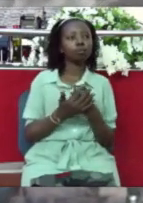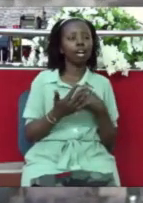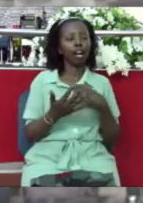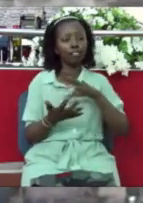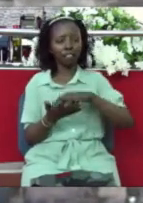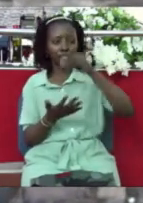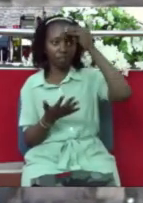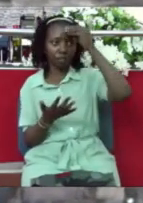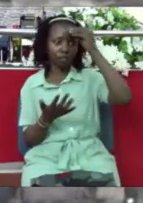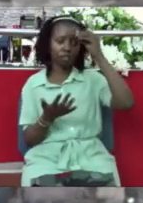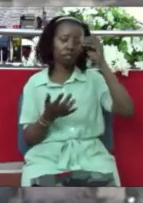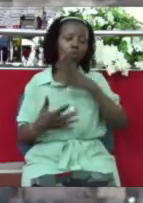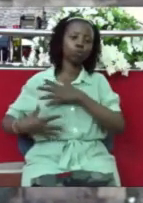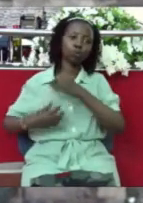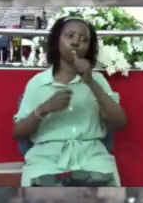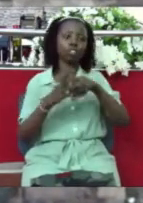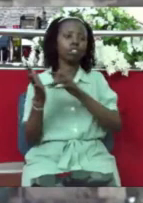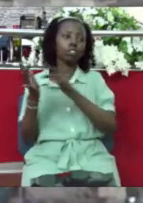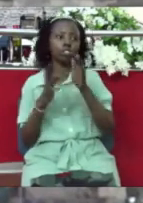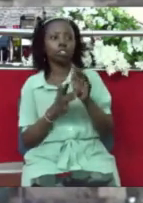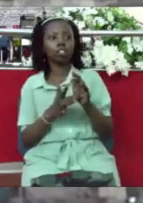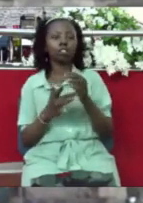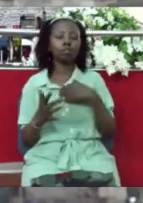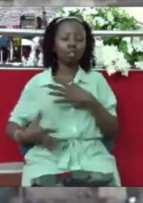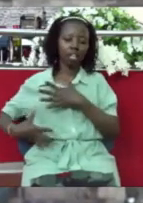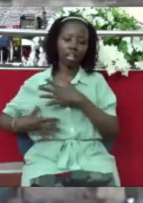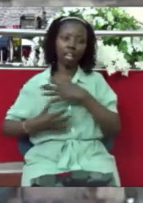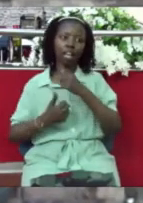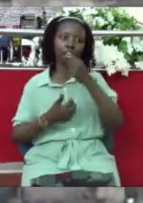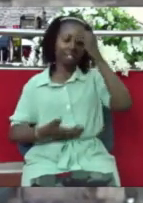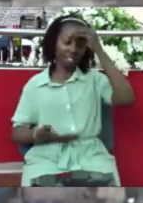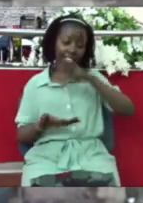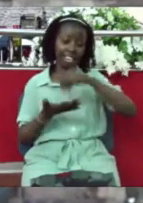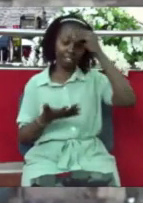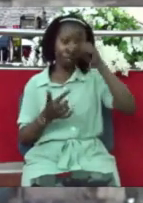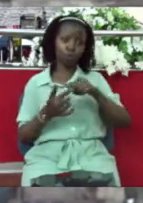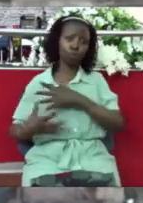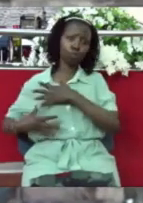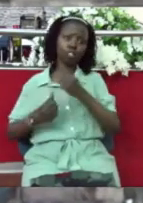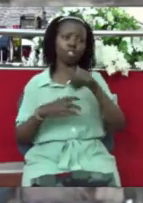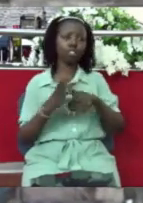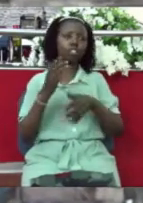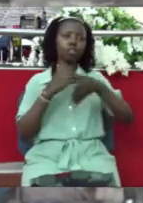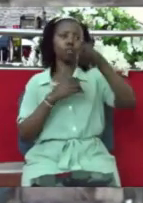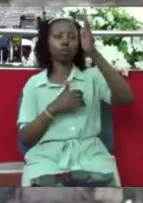Through it all, I've learned to trust in Jesus. I've learned to trust in